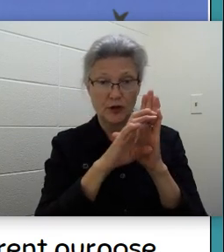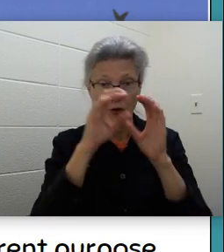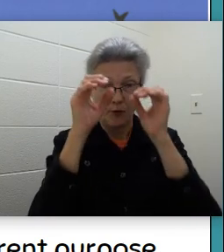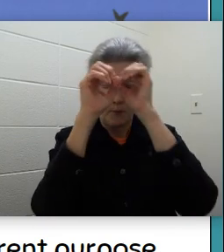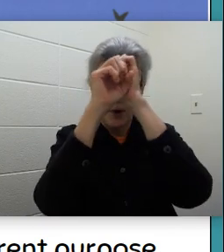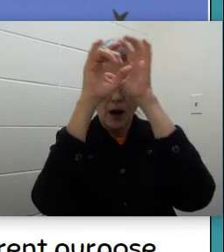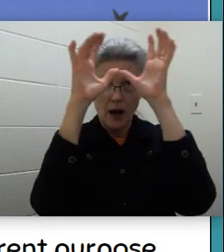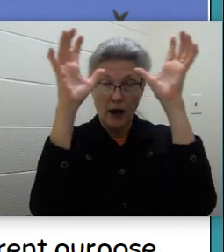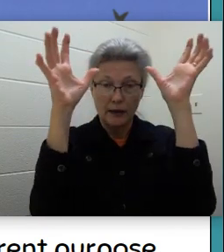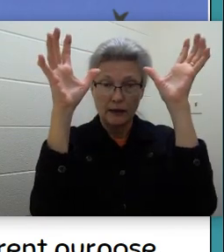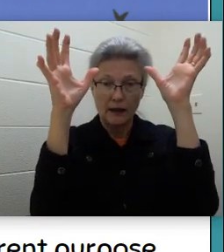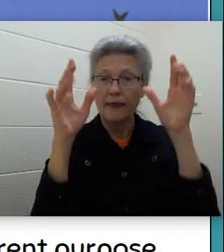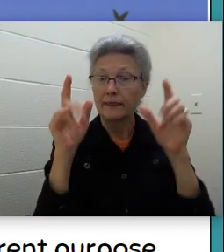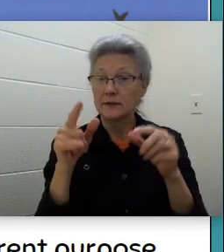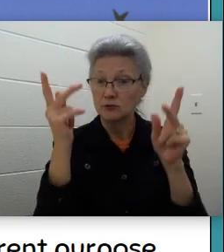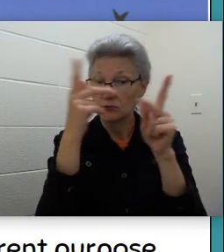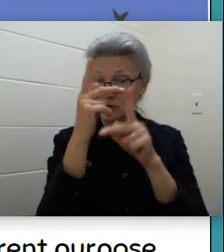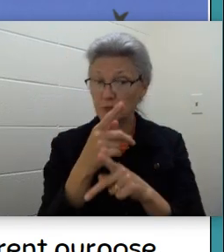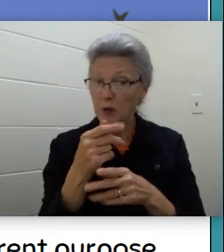focus.